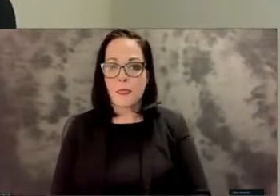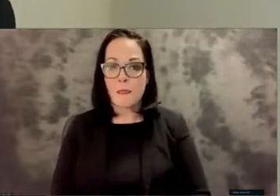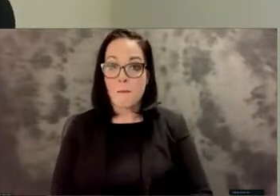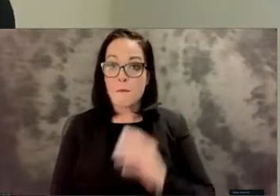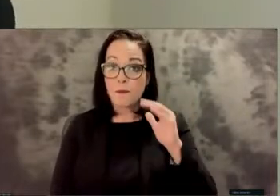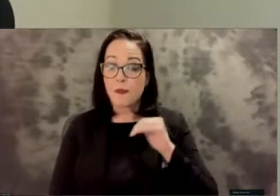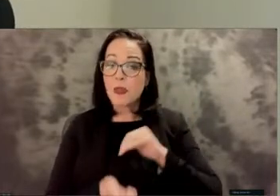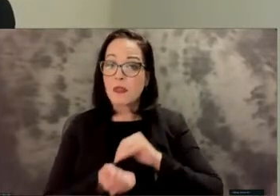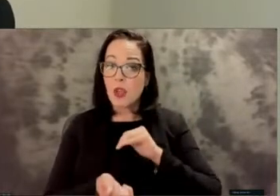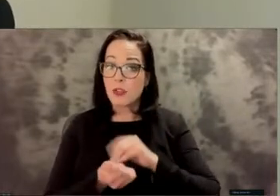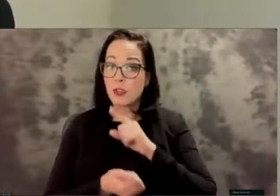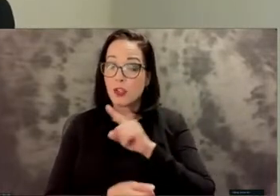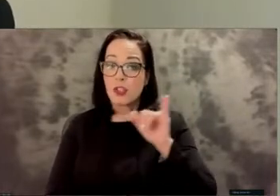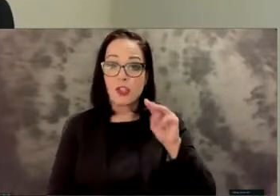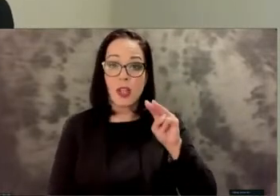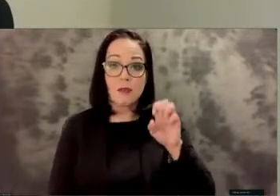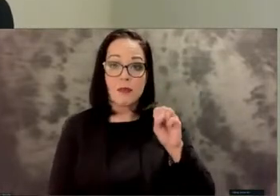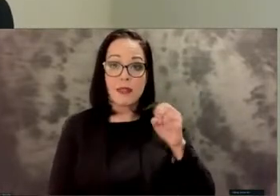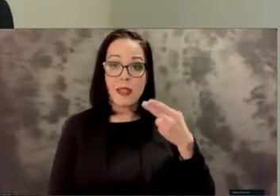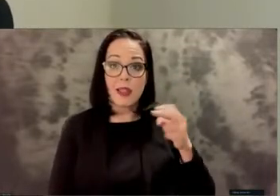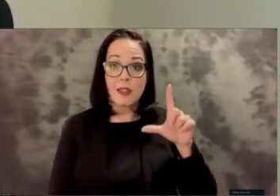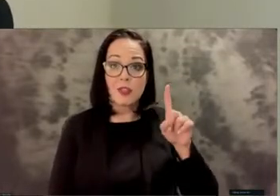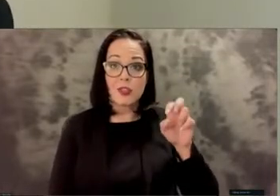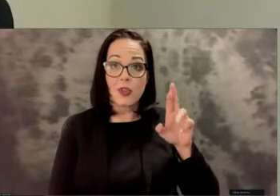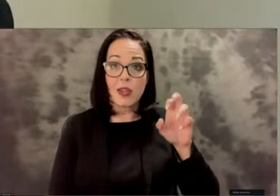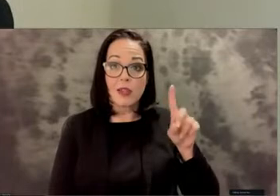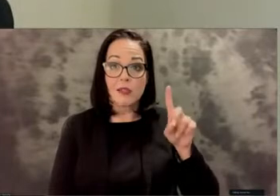Dr. James Hildreth. Present.